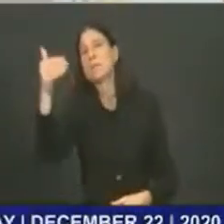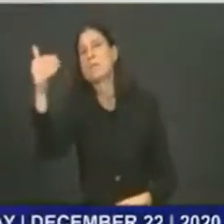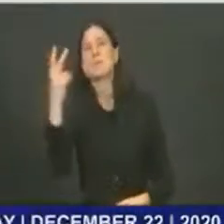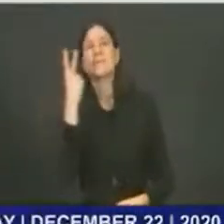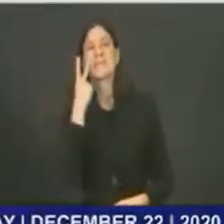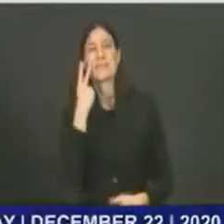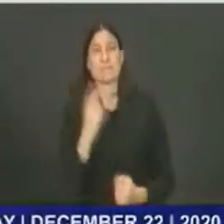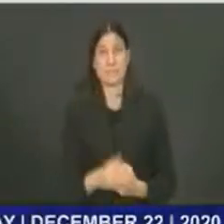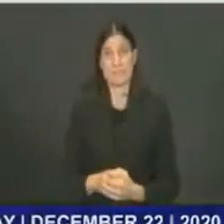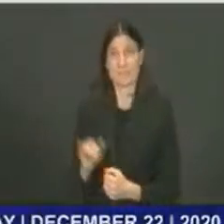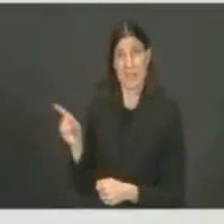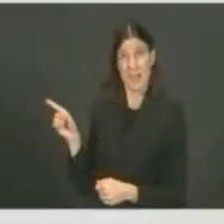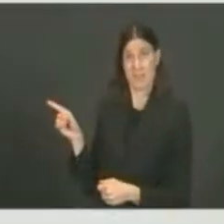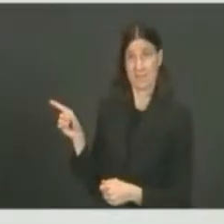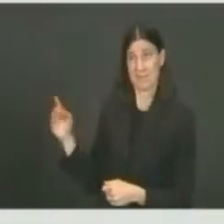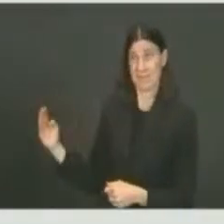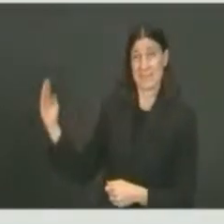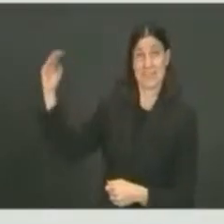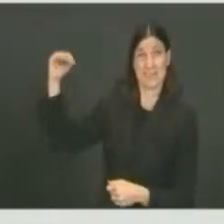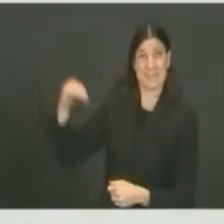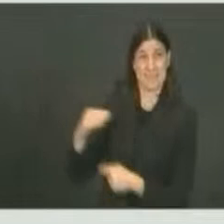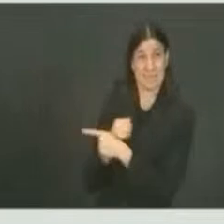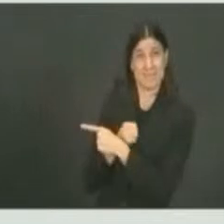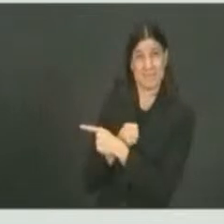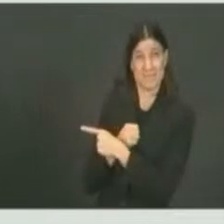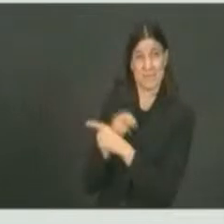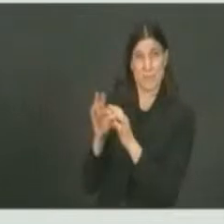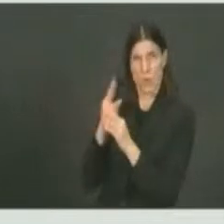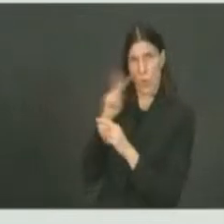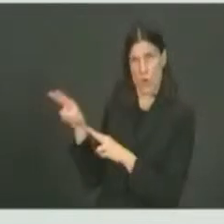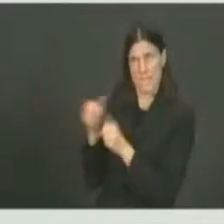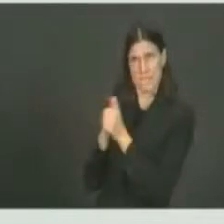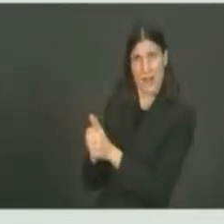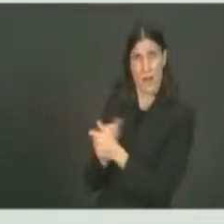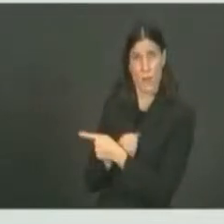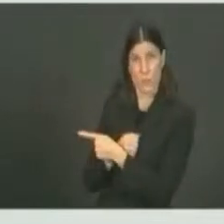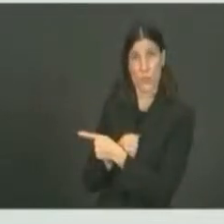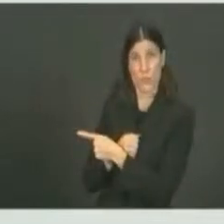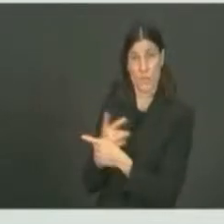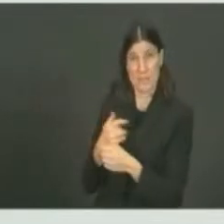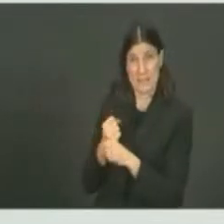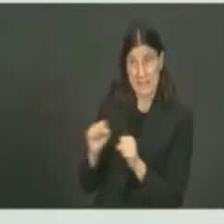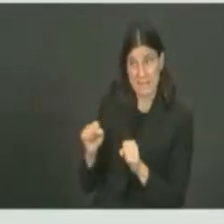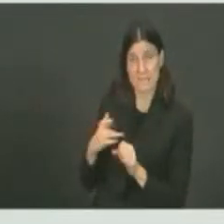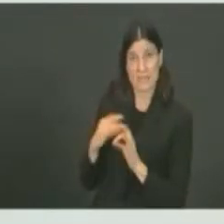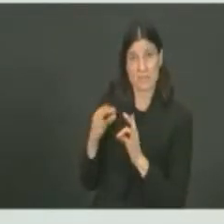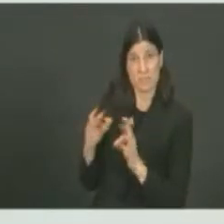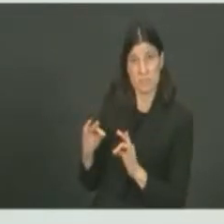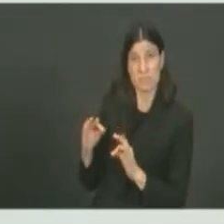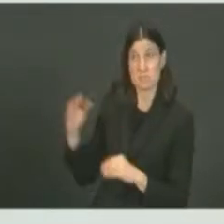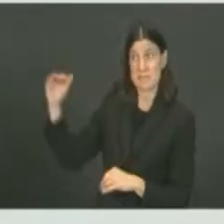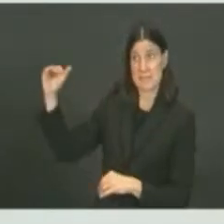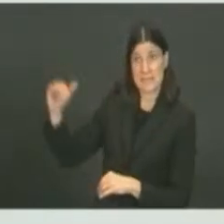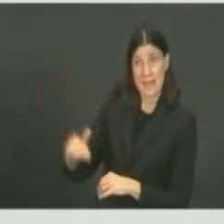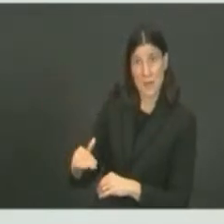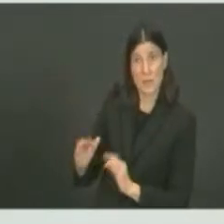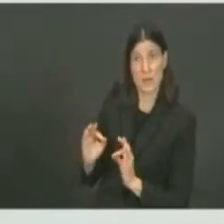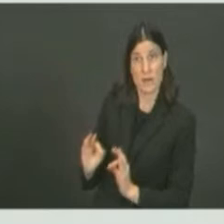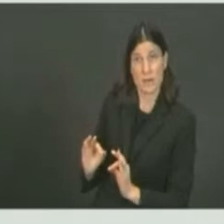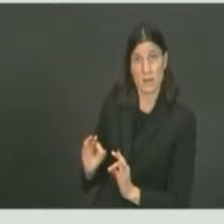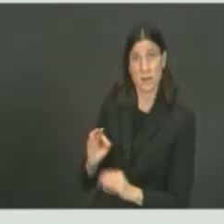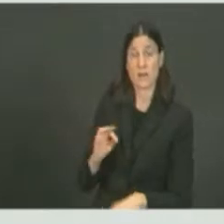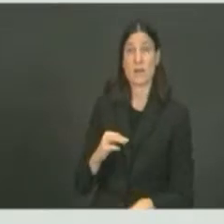people will be vaccinated. The last thing I'll say is, this is a national crisis. I mentioned